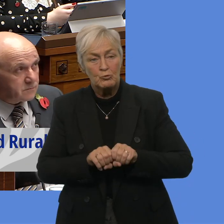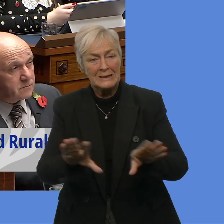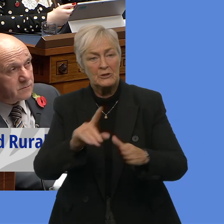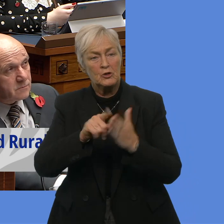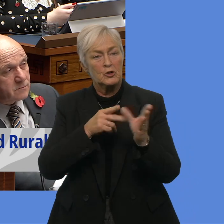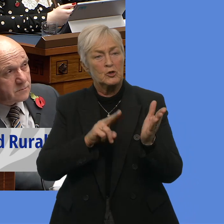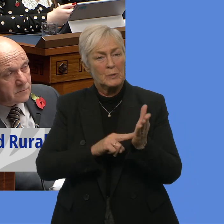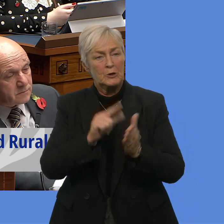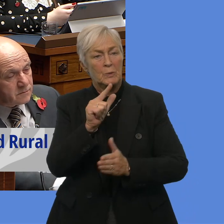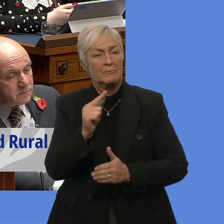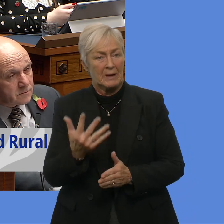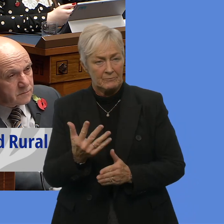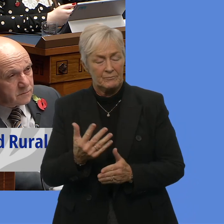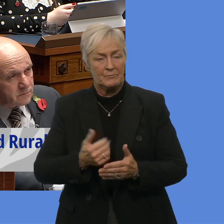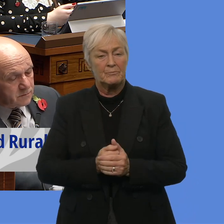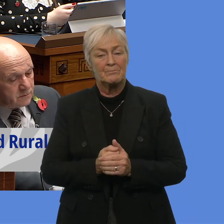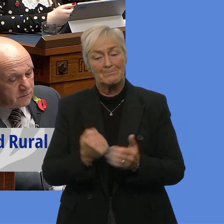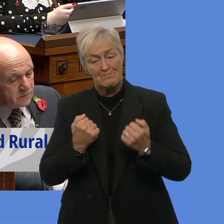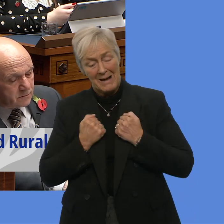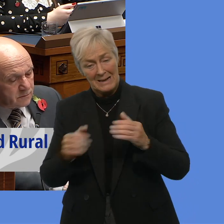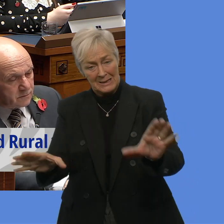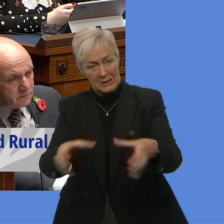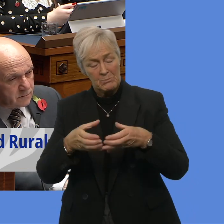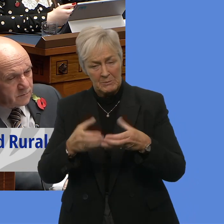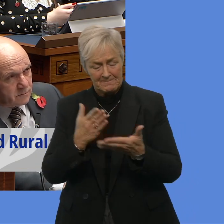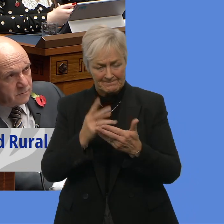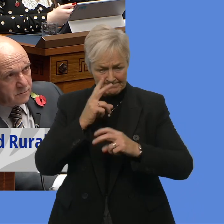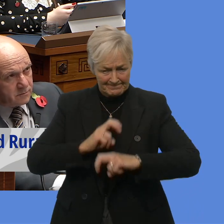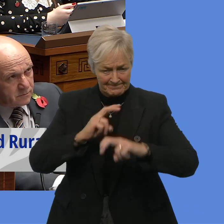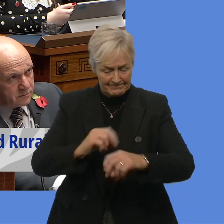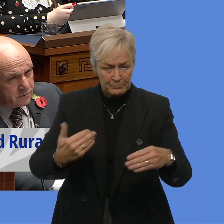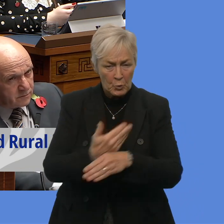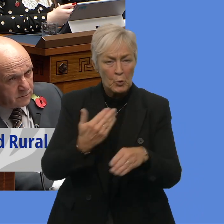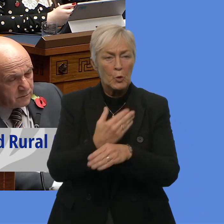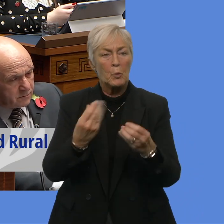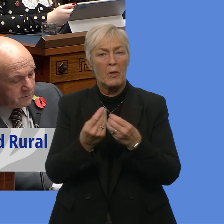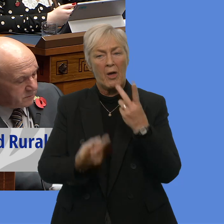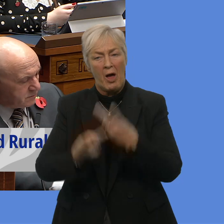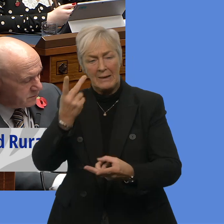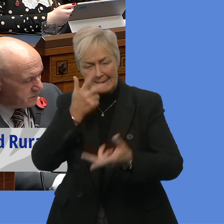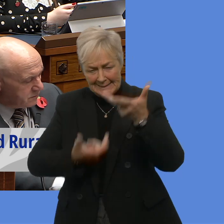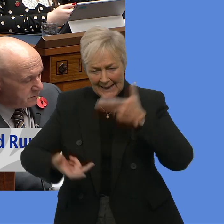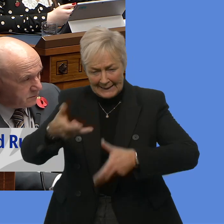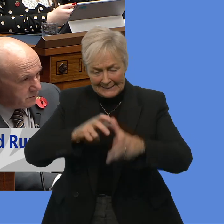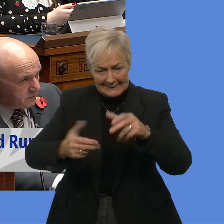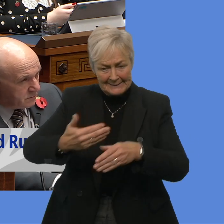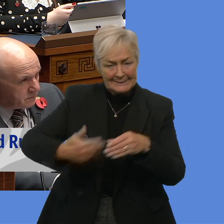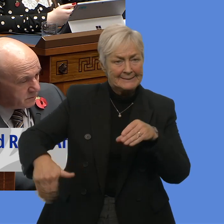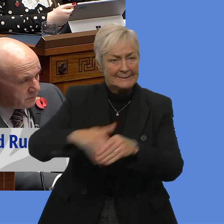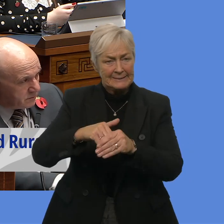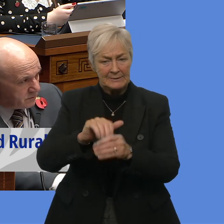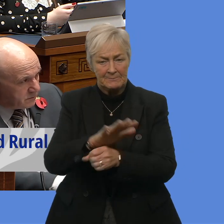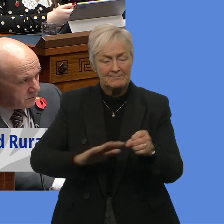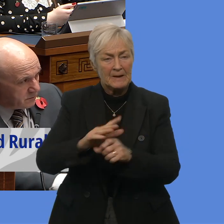January 2025. My department's Chief Scientific Advisor's Office is working with senior science representatives from AFBI, DAERA's